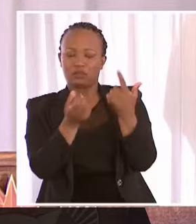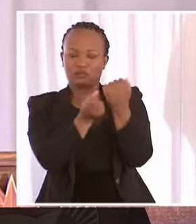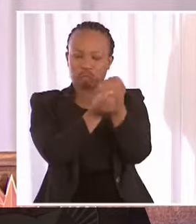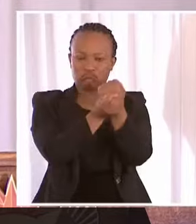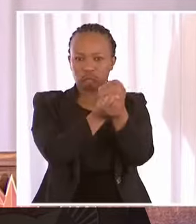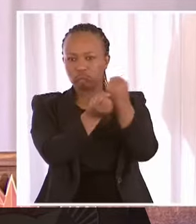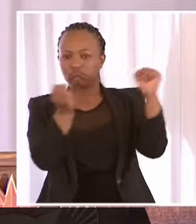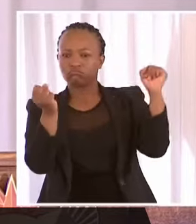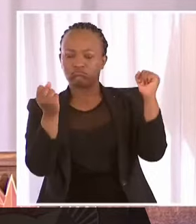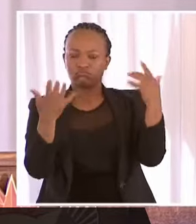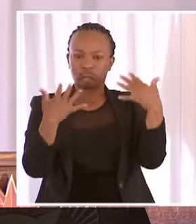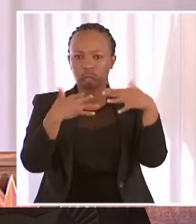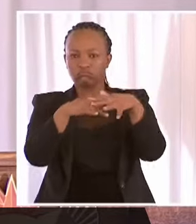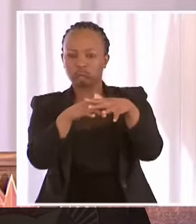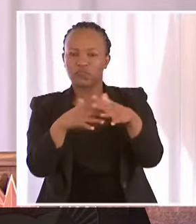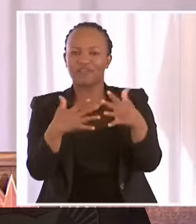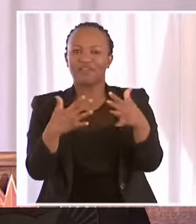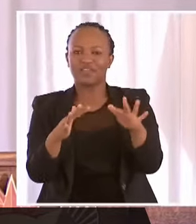without